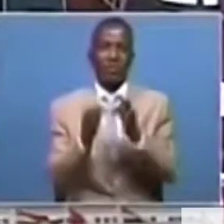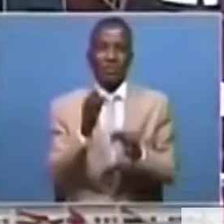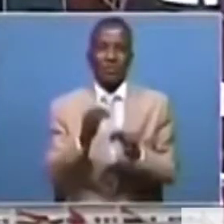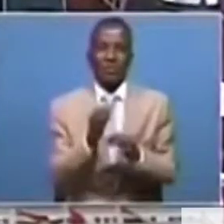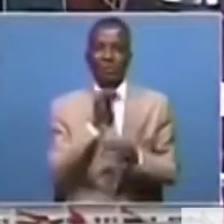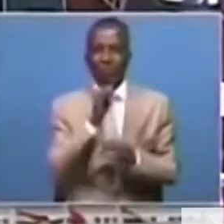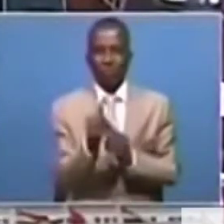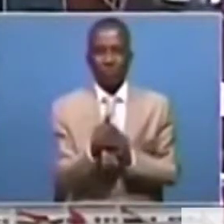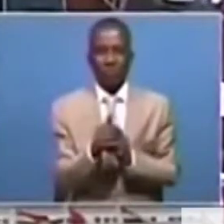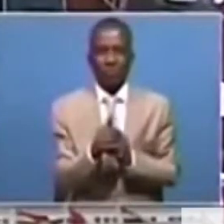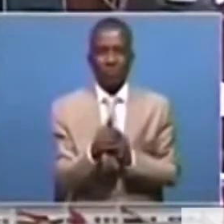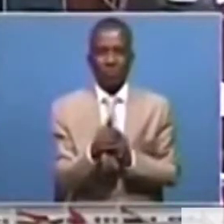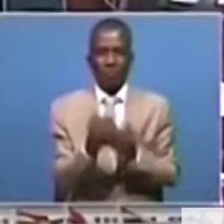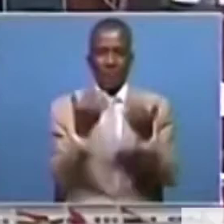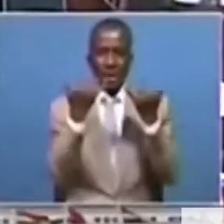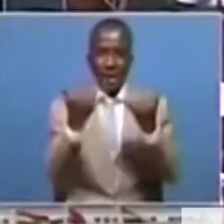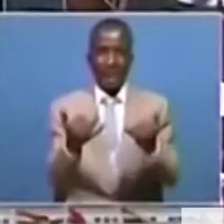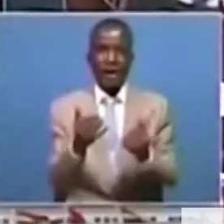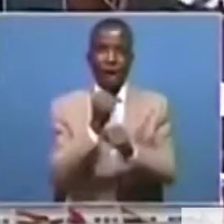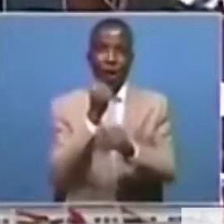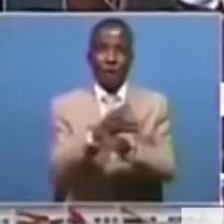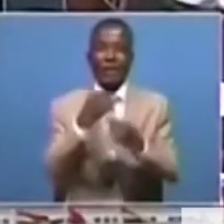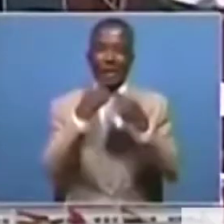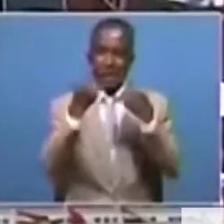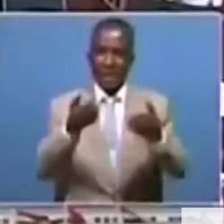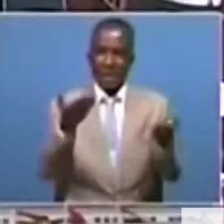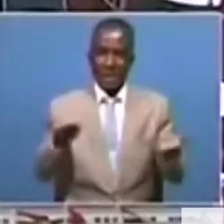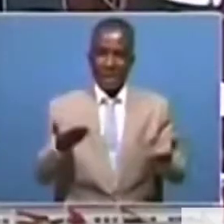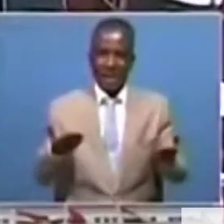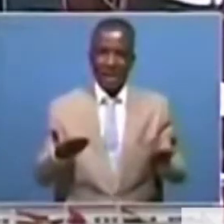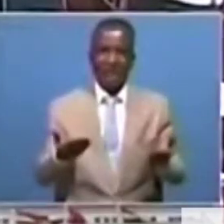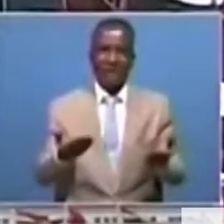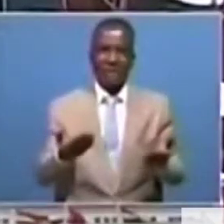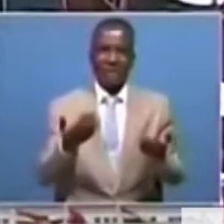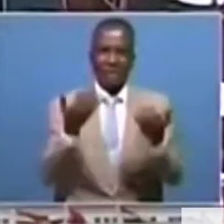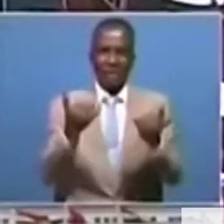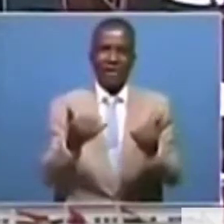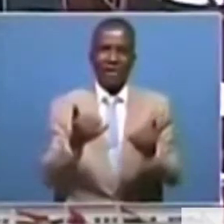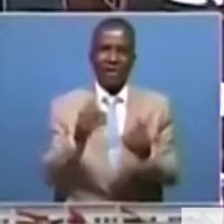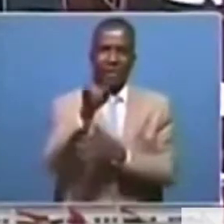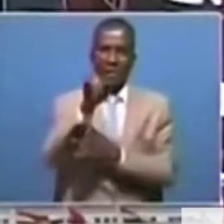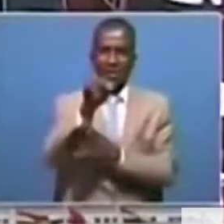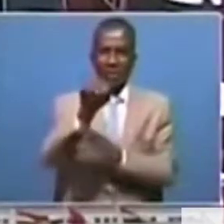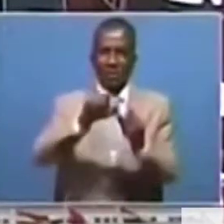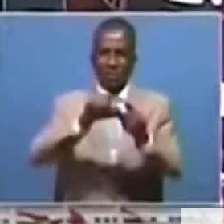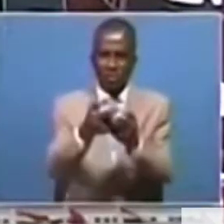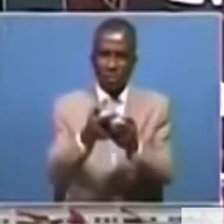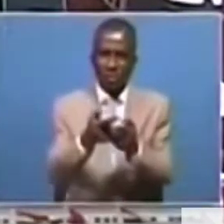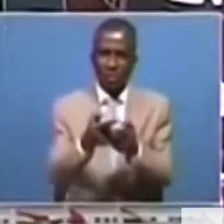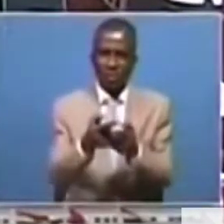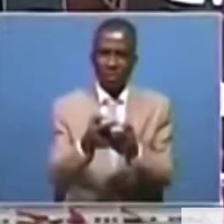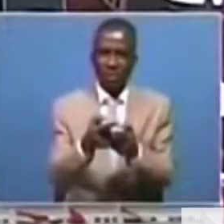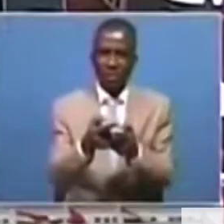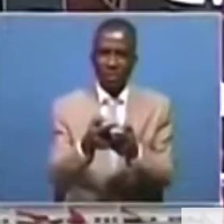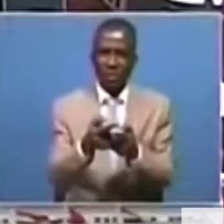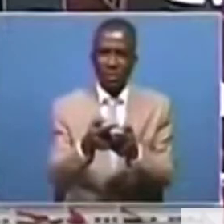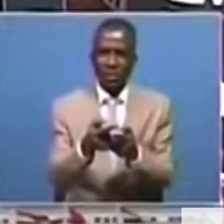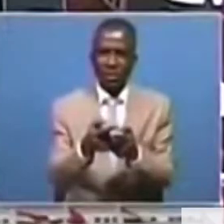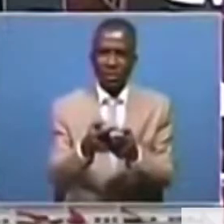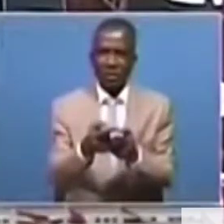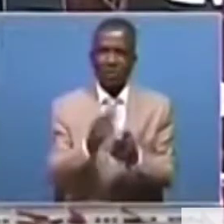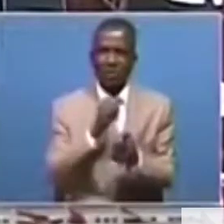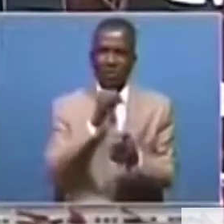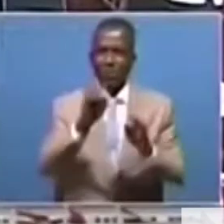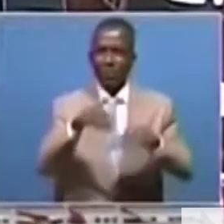it is not. As we've already indicated in this ruling supra, the petitioner in this application has not given